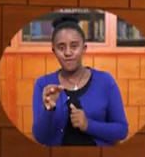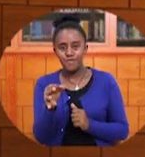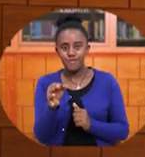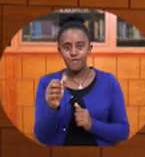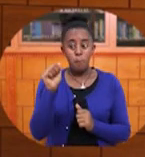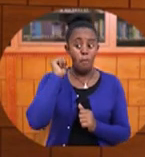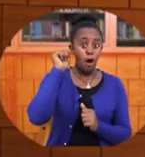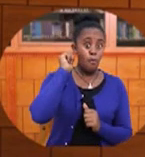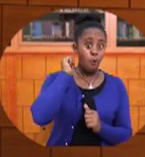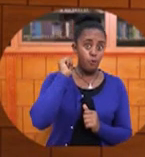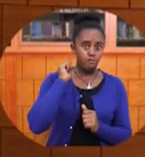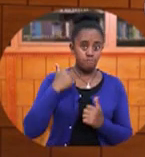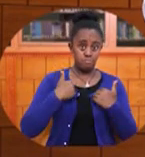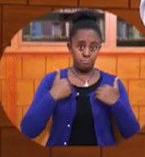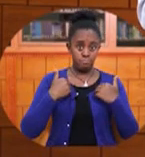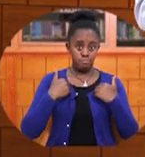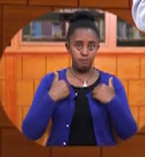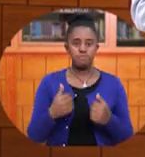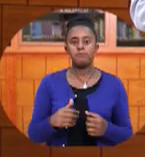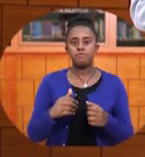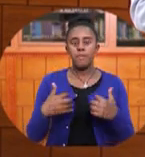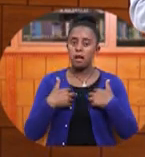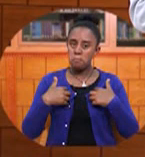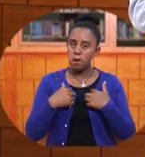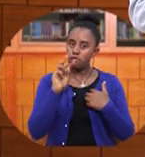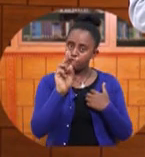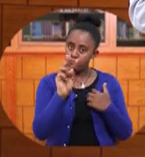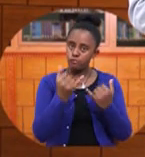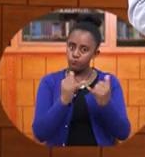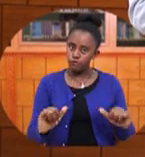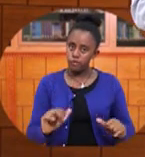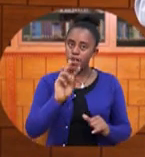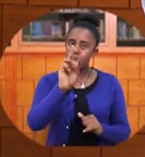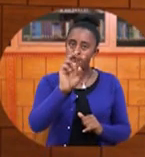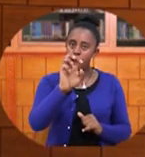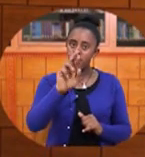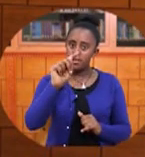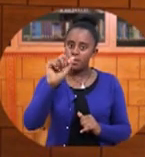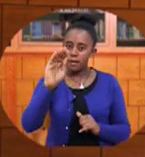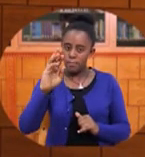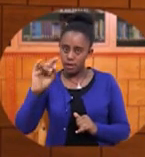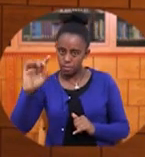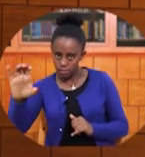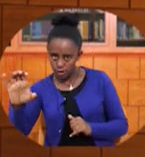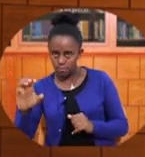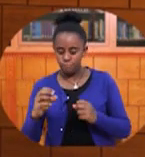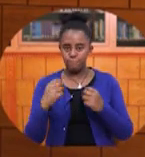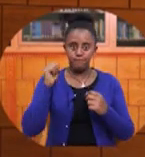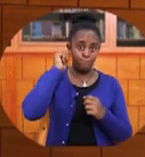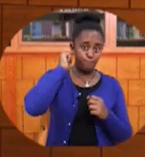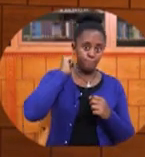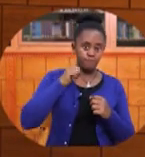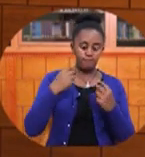presence of backbone, animals can classify into two as vertebrate animal and the